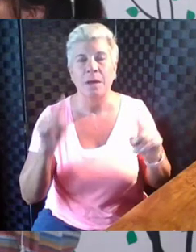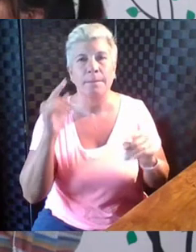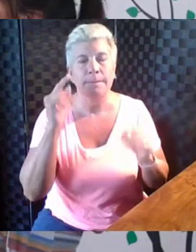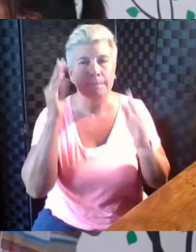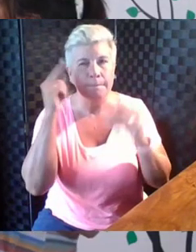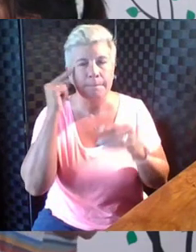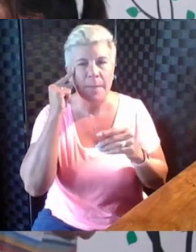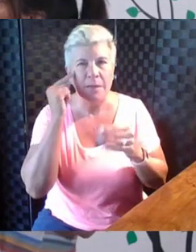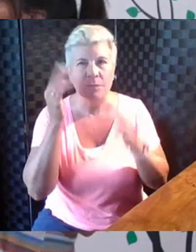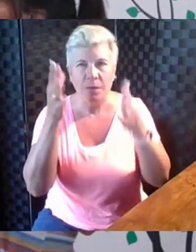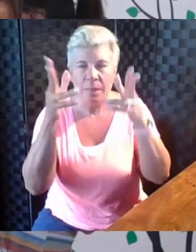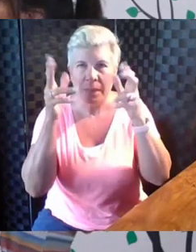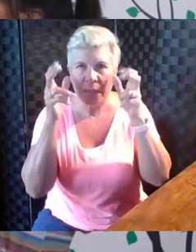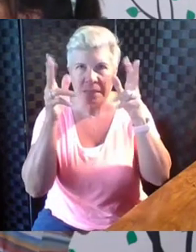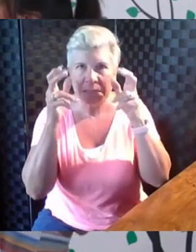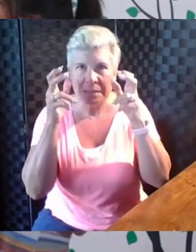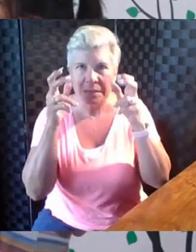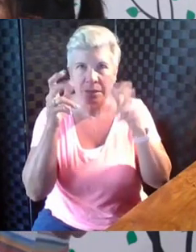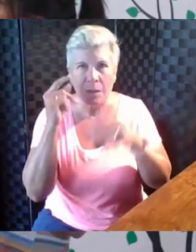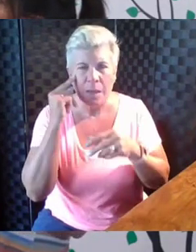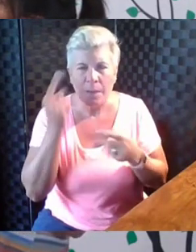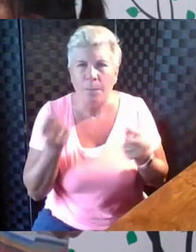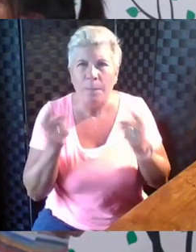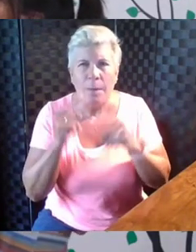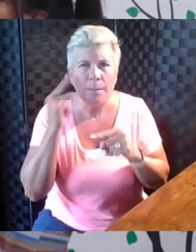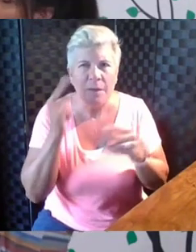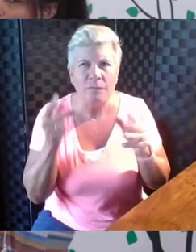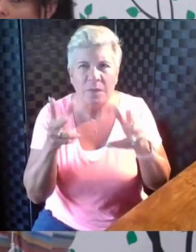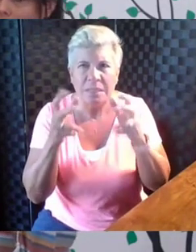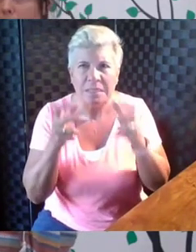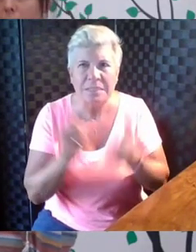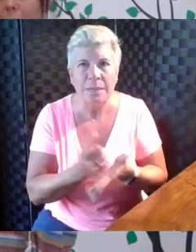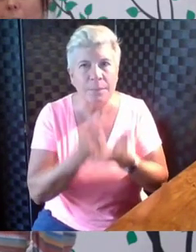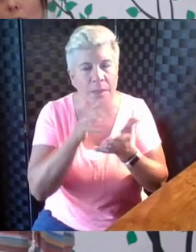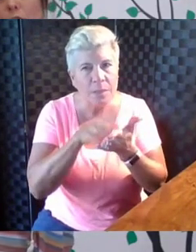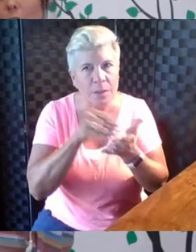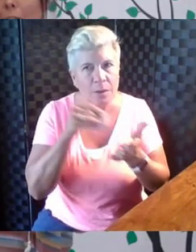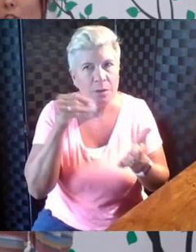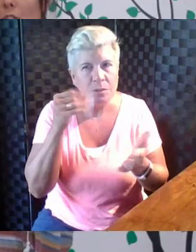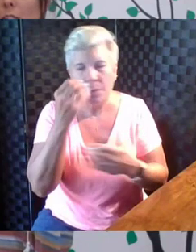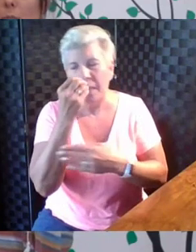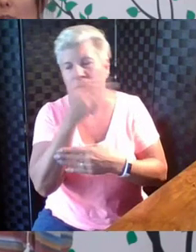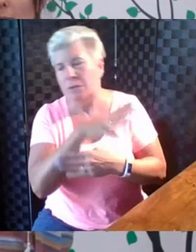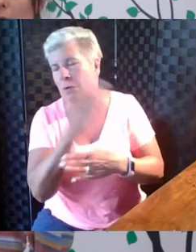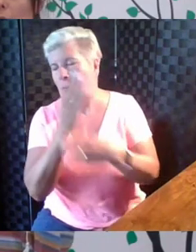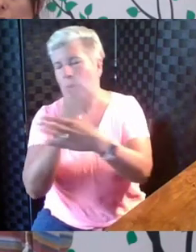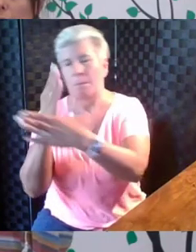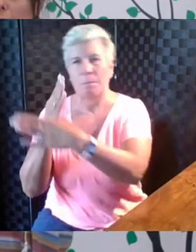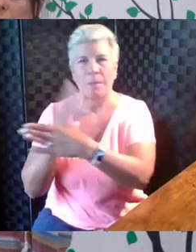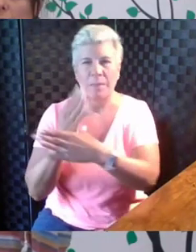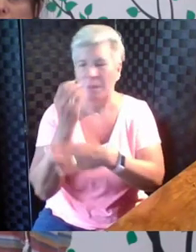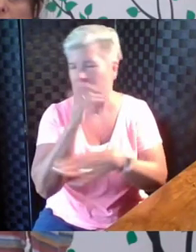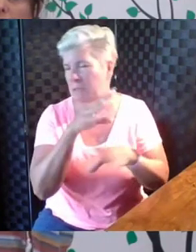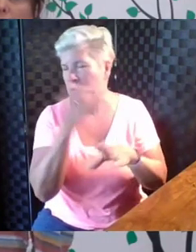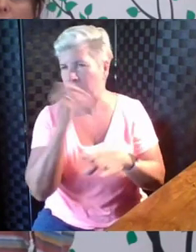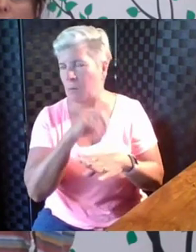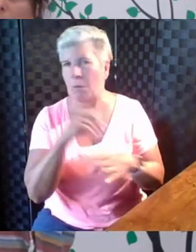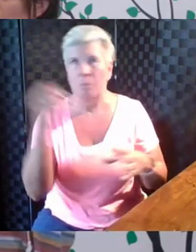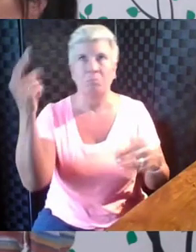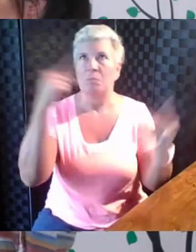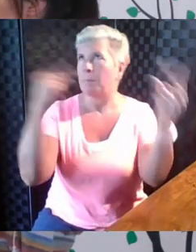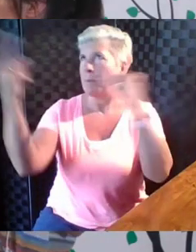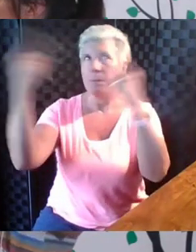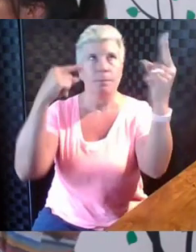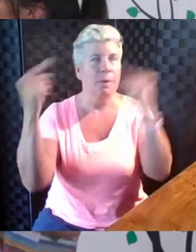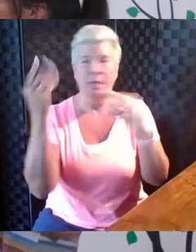listening. And when we mindful listen, it helps us learn how to block out distractions and be able to really focus